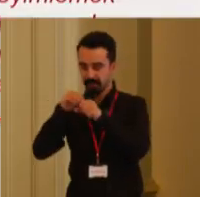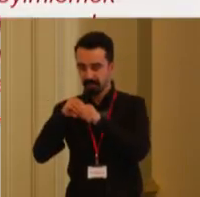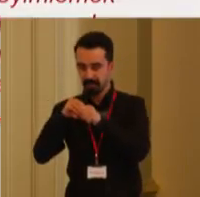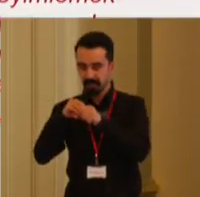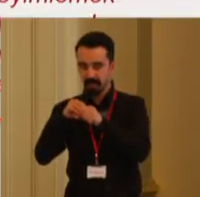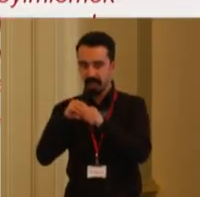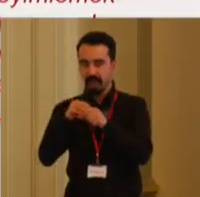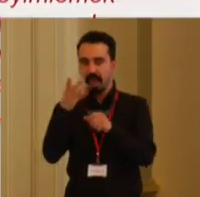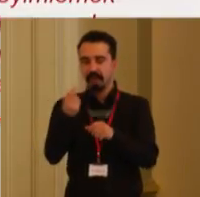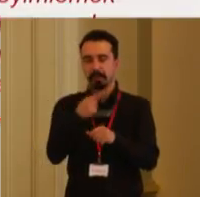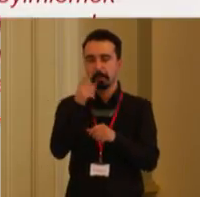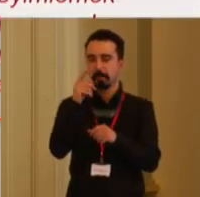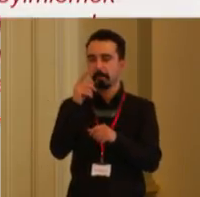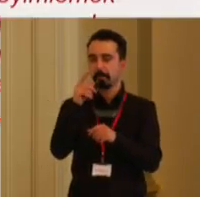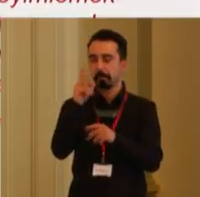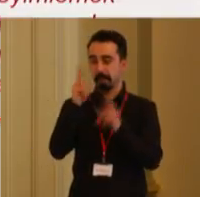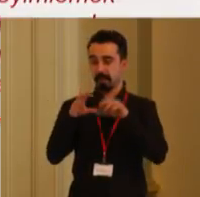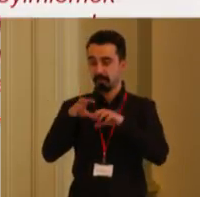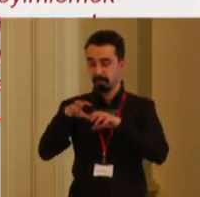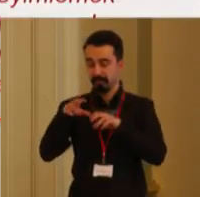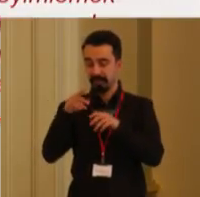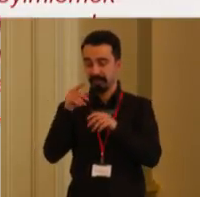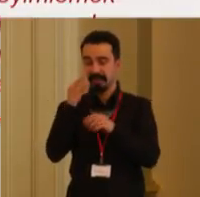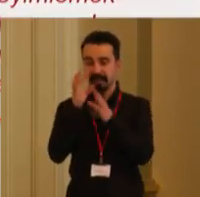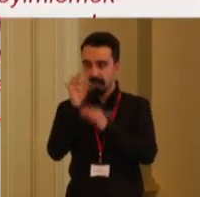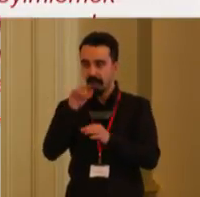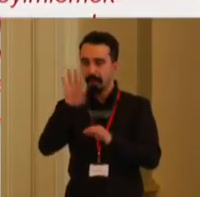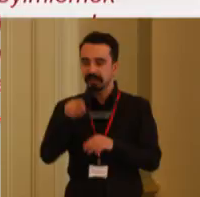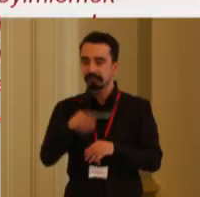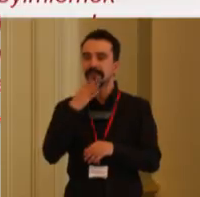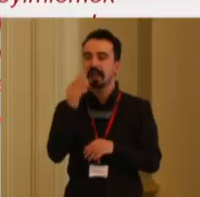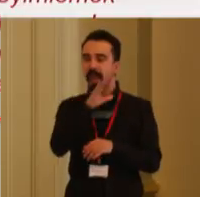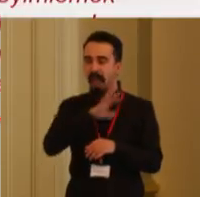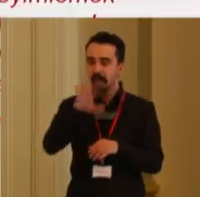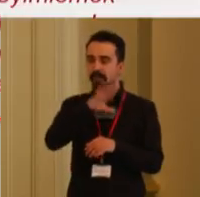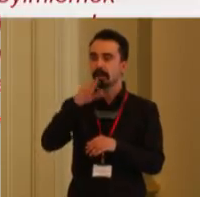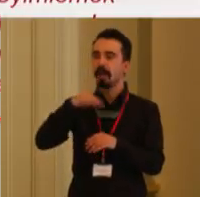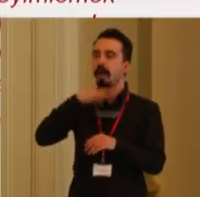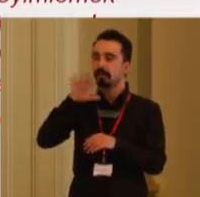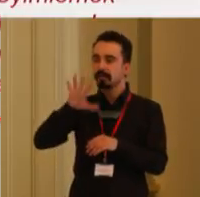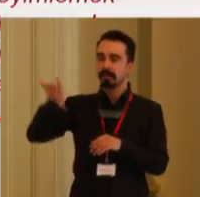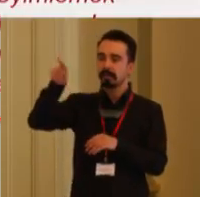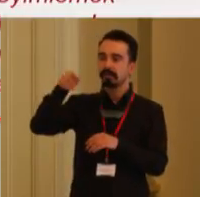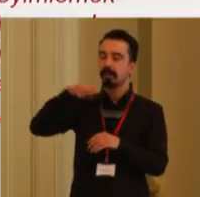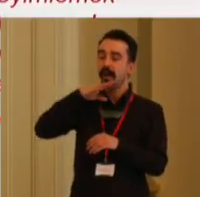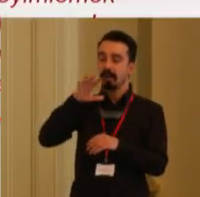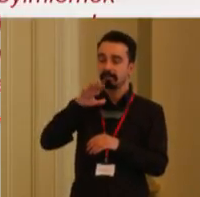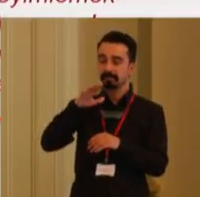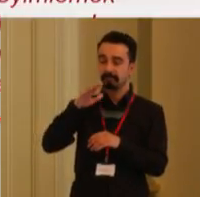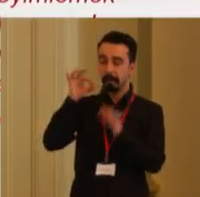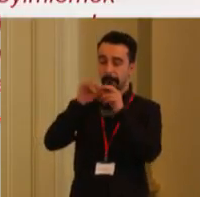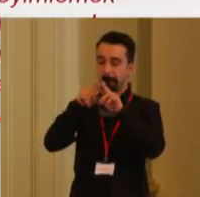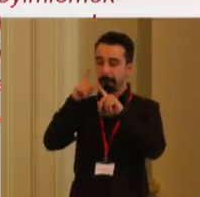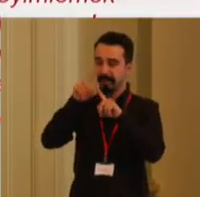past say that there would be less interest shown in living abroad. But these days we see that in nearly in all sectors of